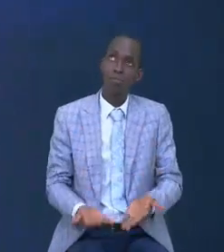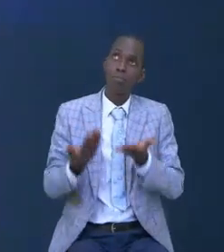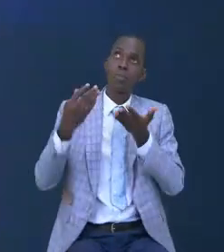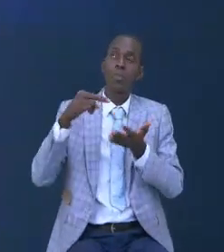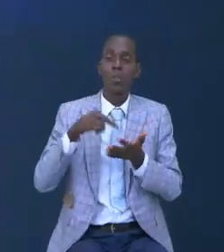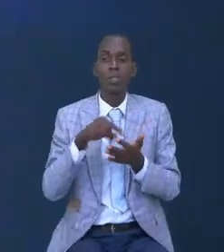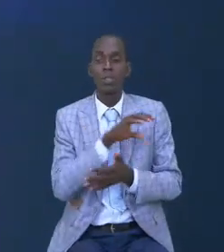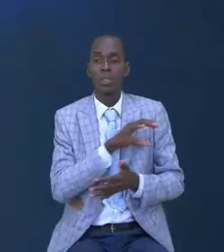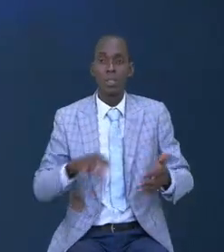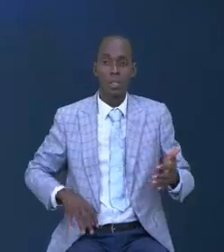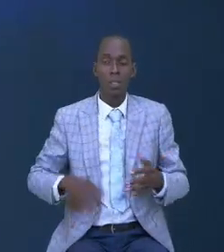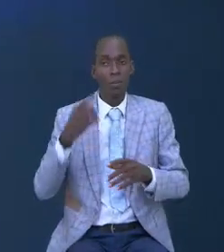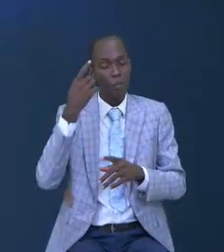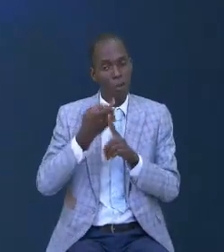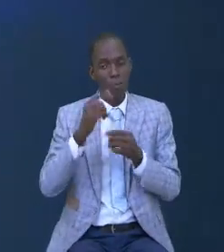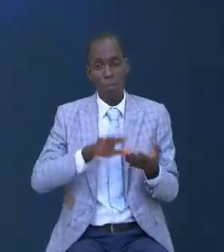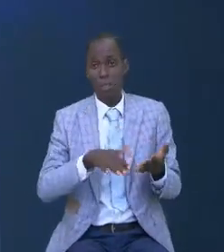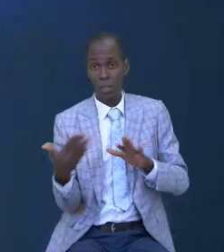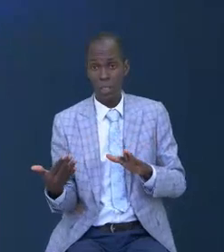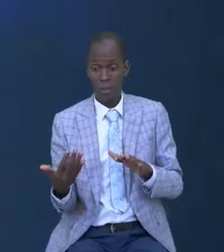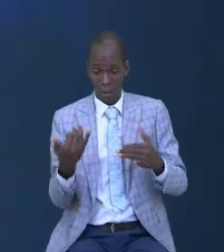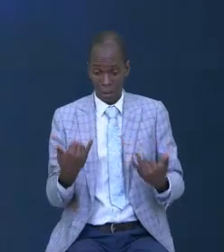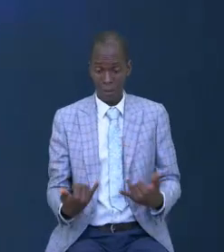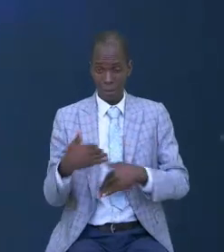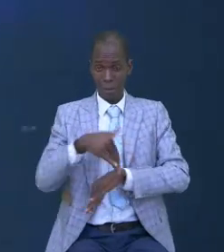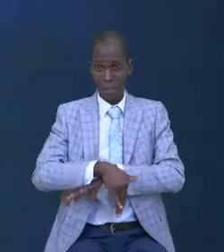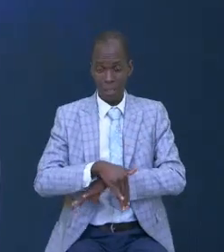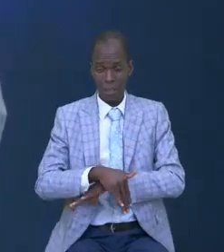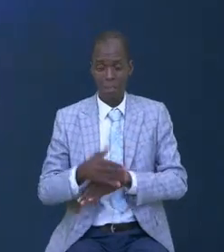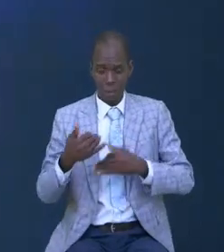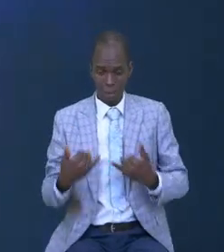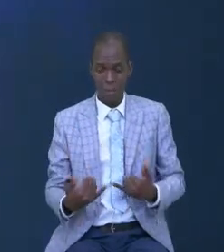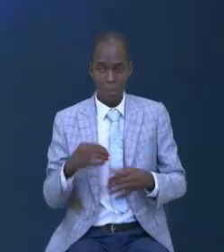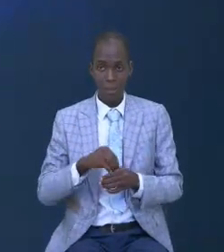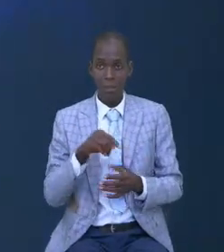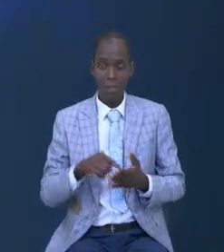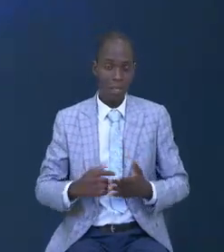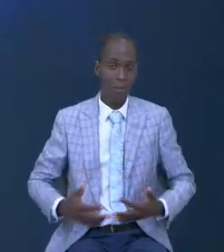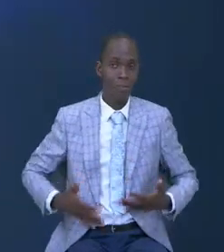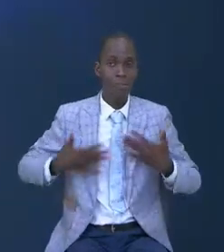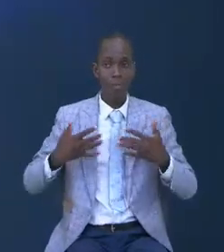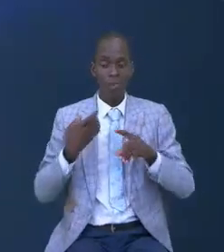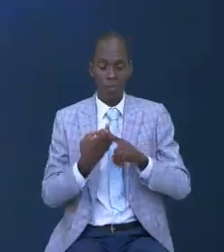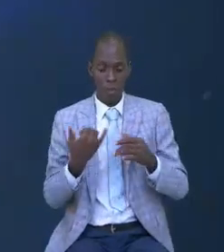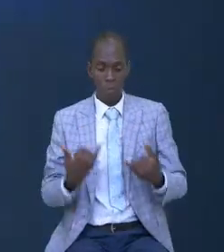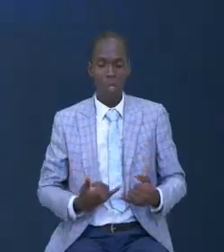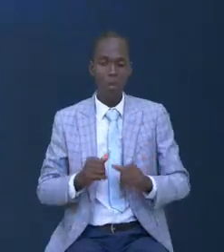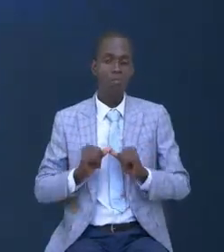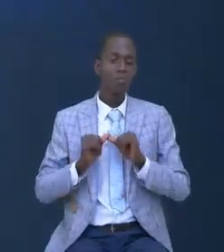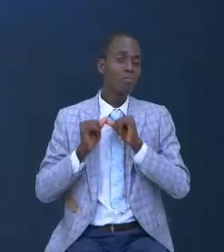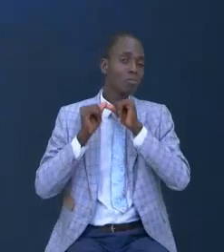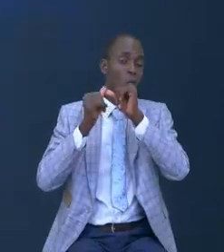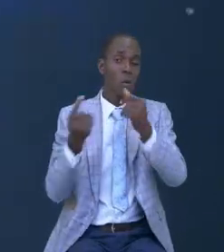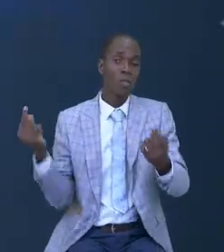thou, even tonight, thou in this life, thou from now until you see him face